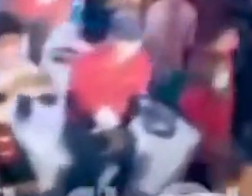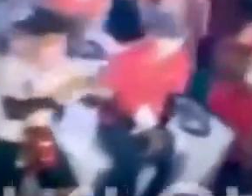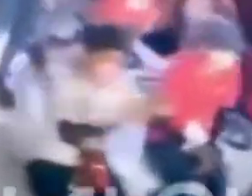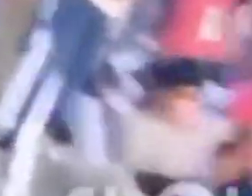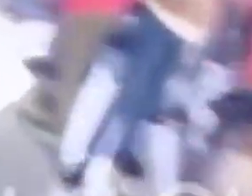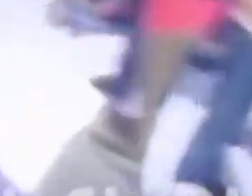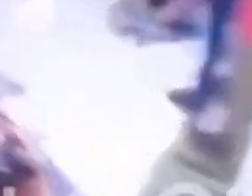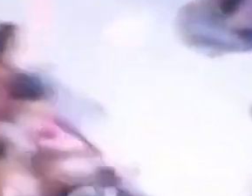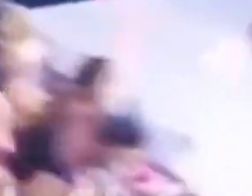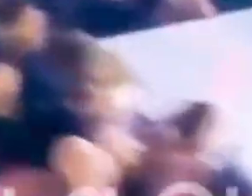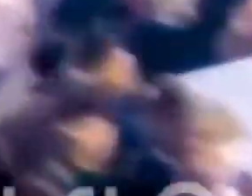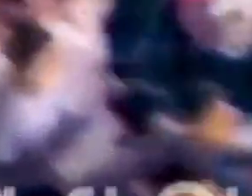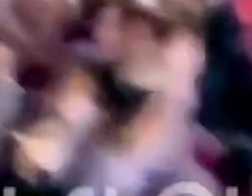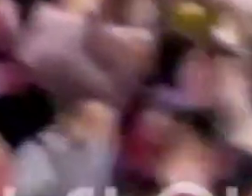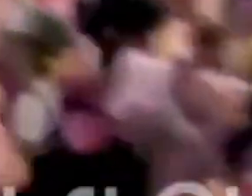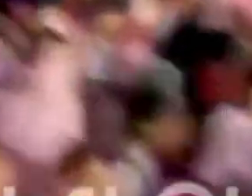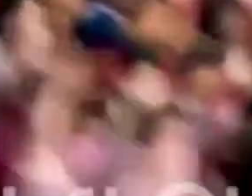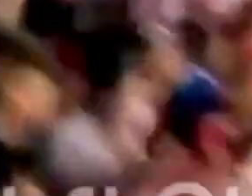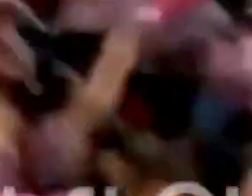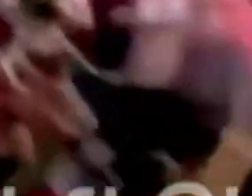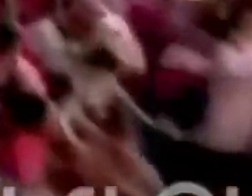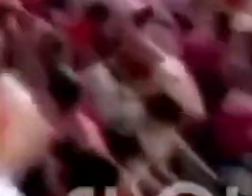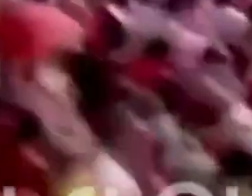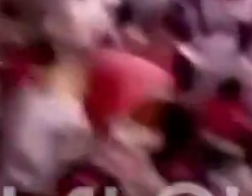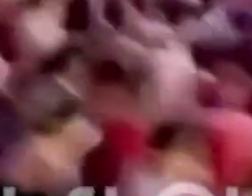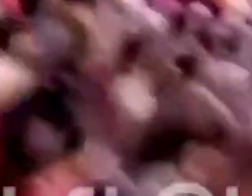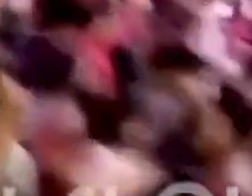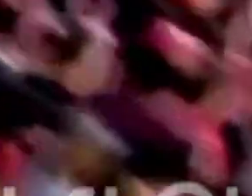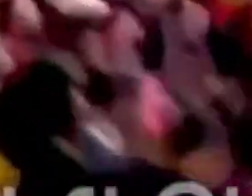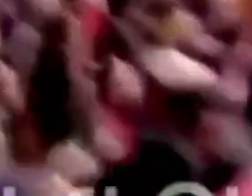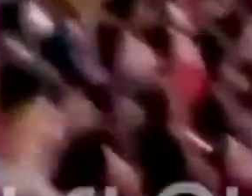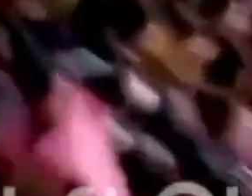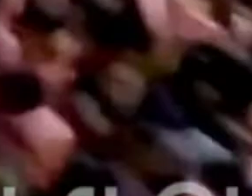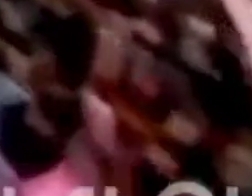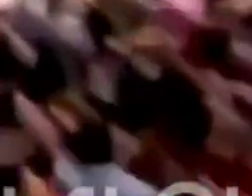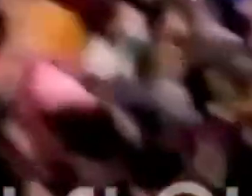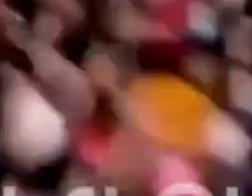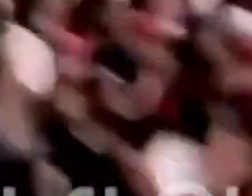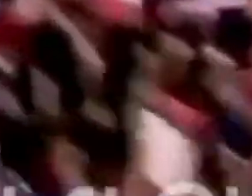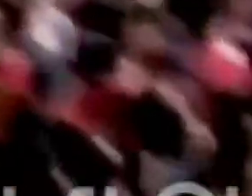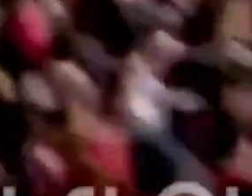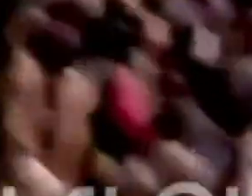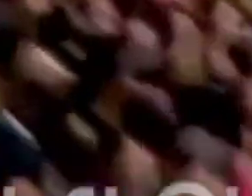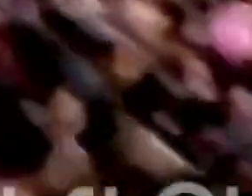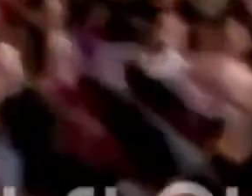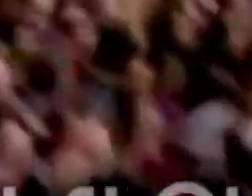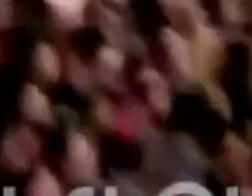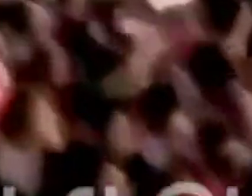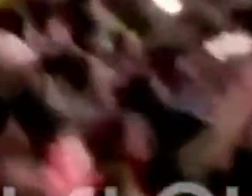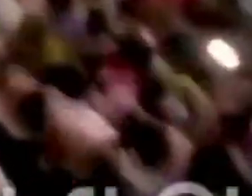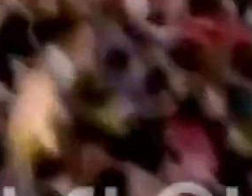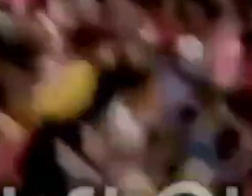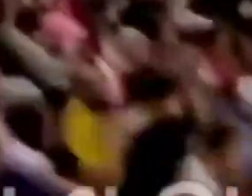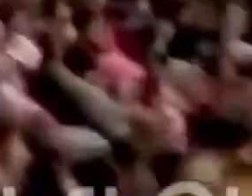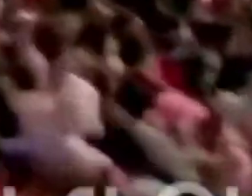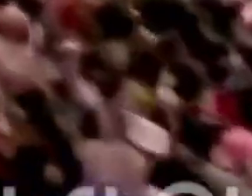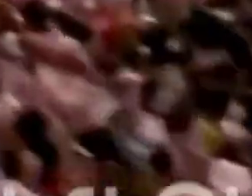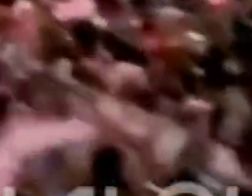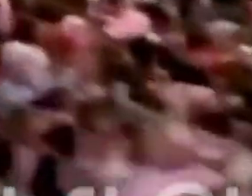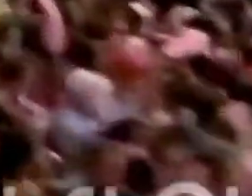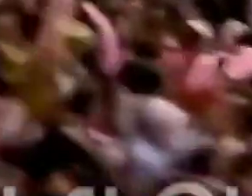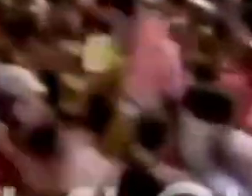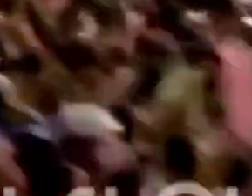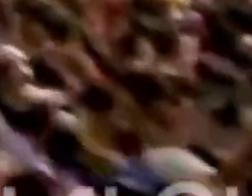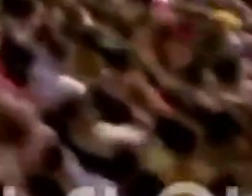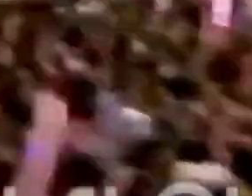with action. I feel this pain, you already know. Turn that to gains, let my money show.